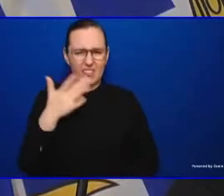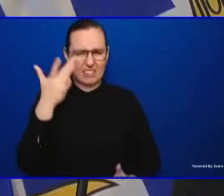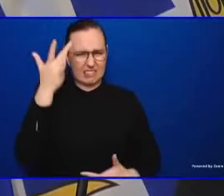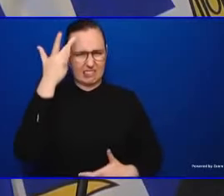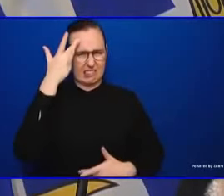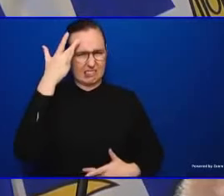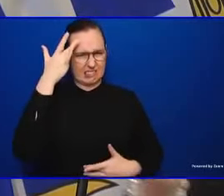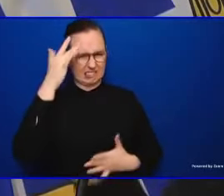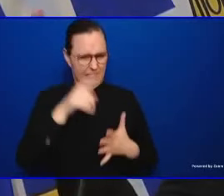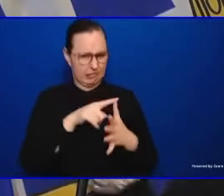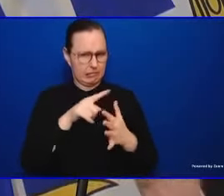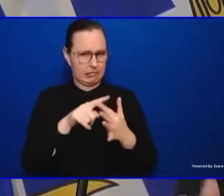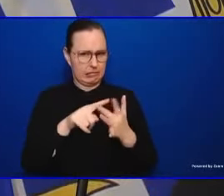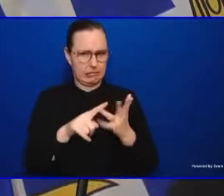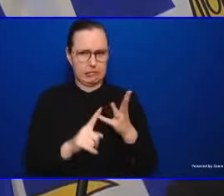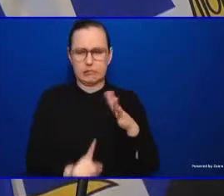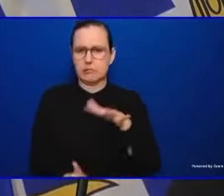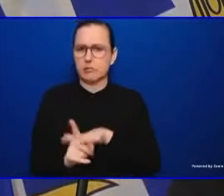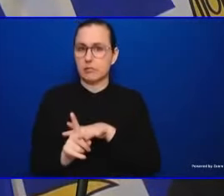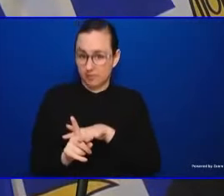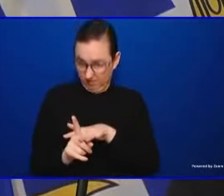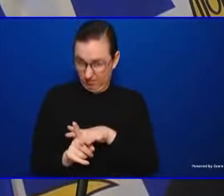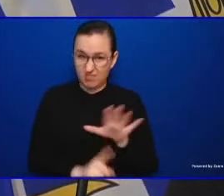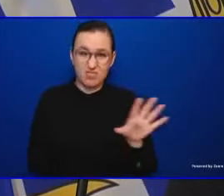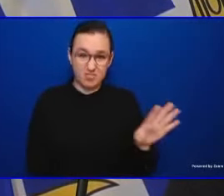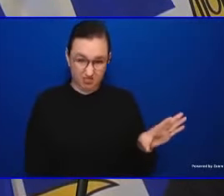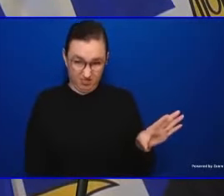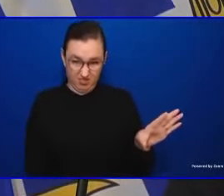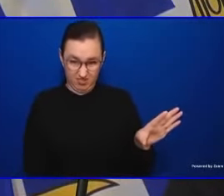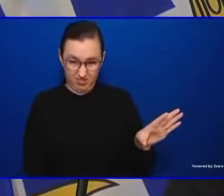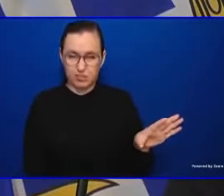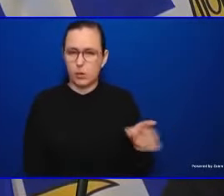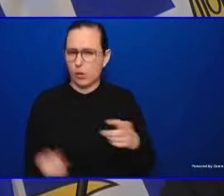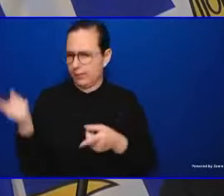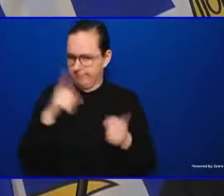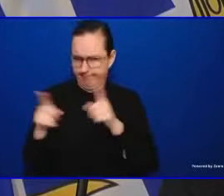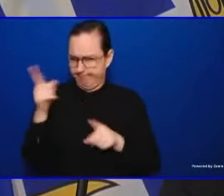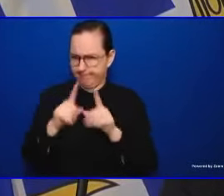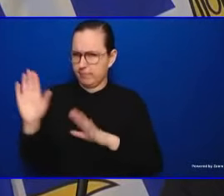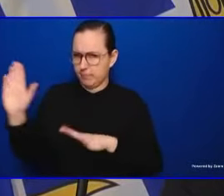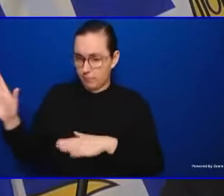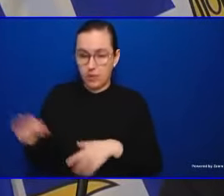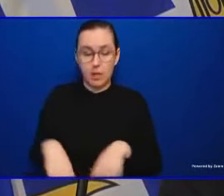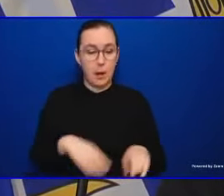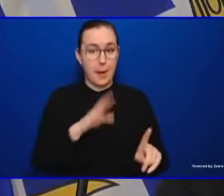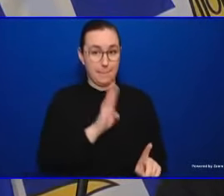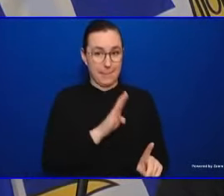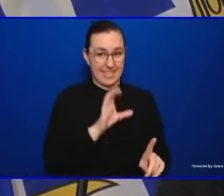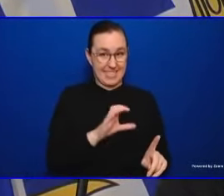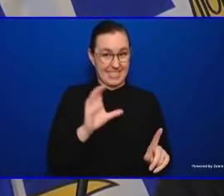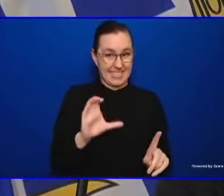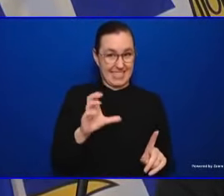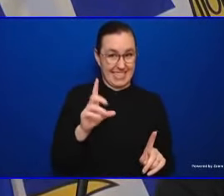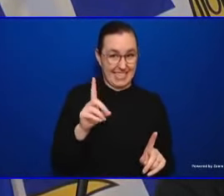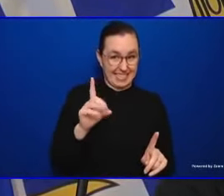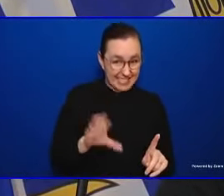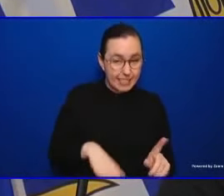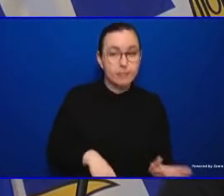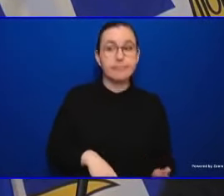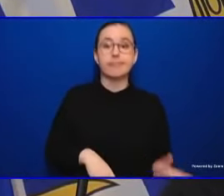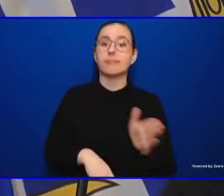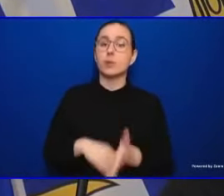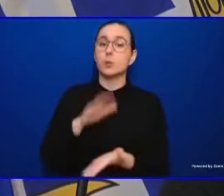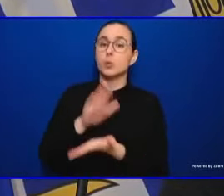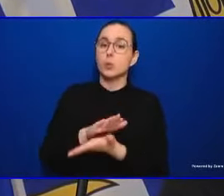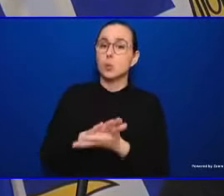together starting this week and until these arrive to make sure that we have the systems in place to be able to do that